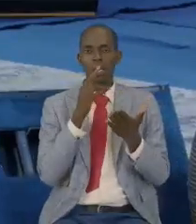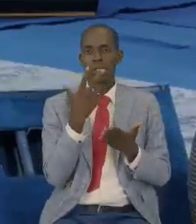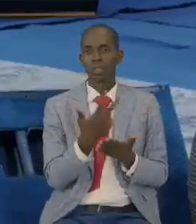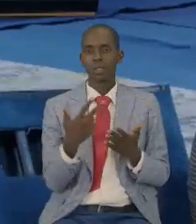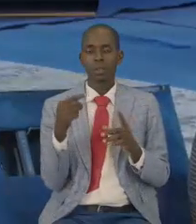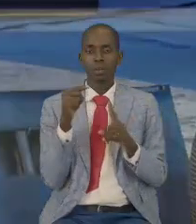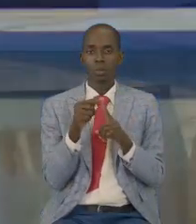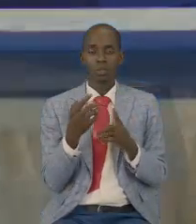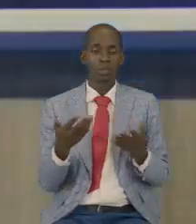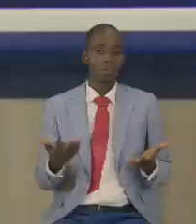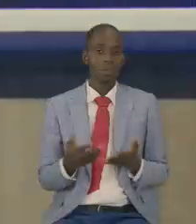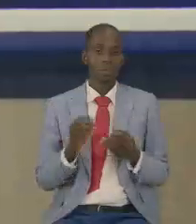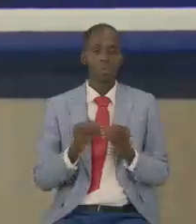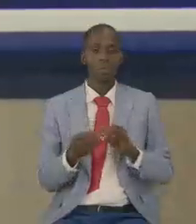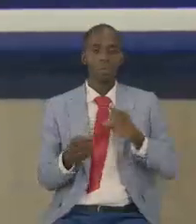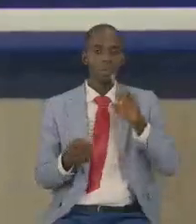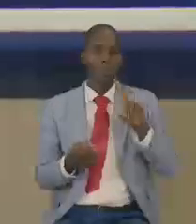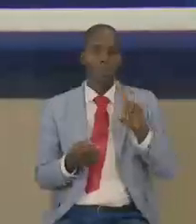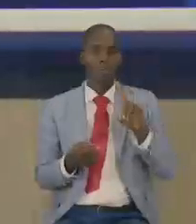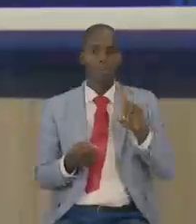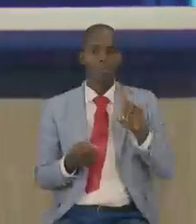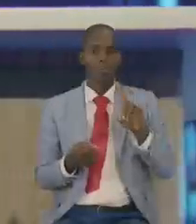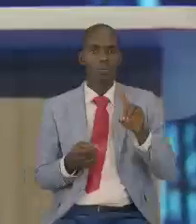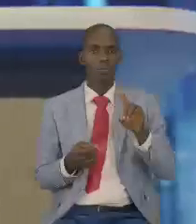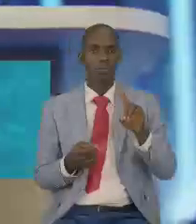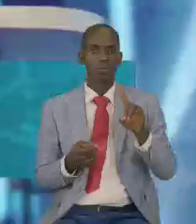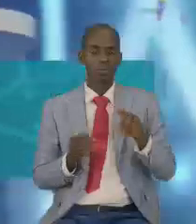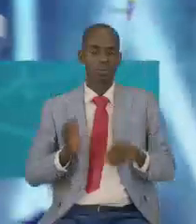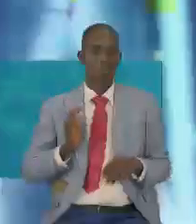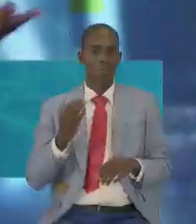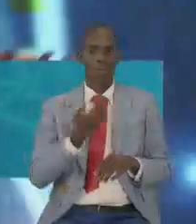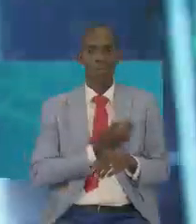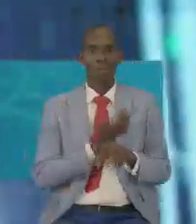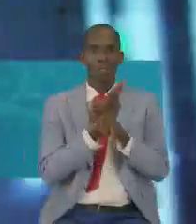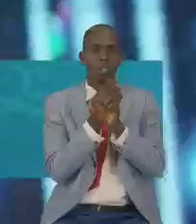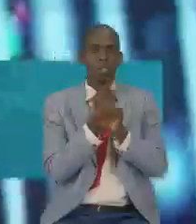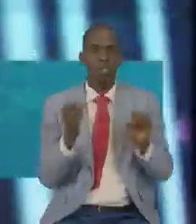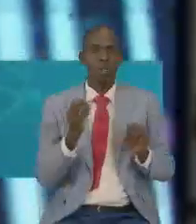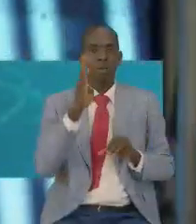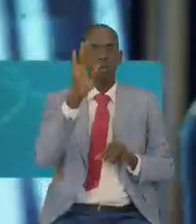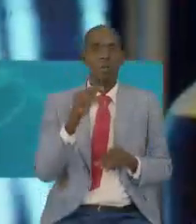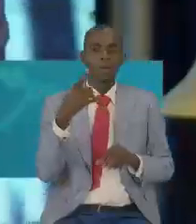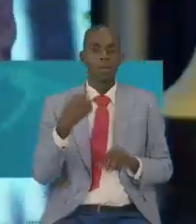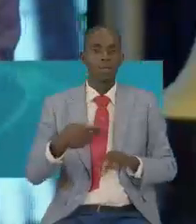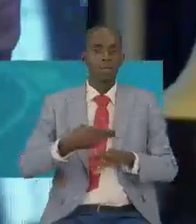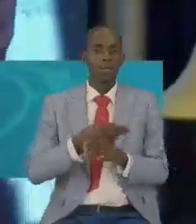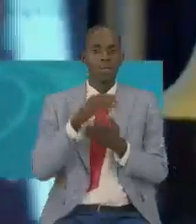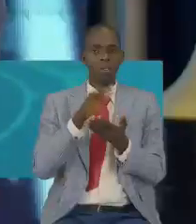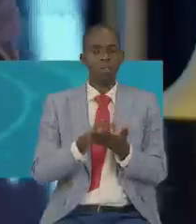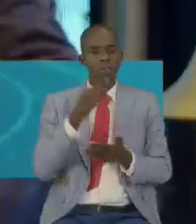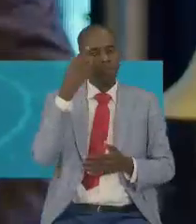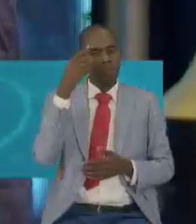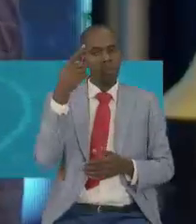Number one, our redemption by the Lamb for the Father. Our redemption for the